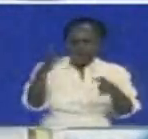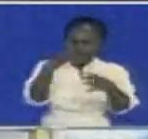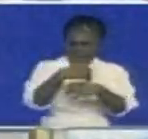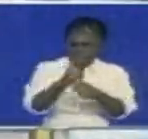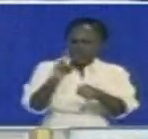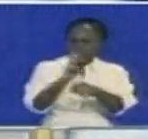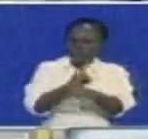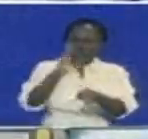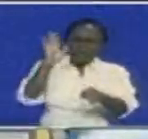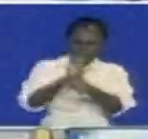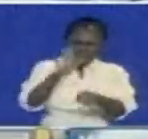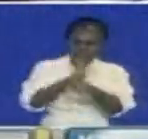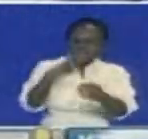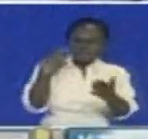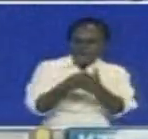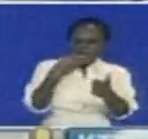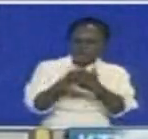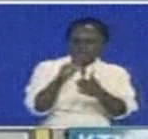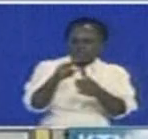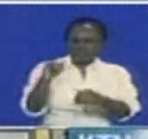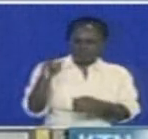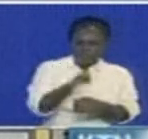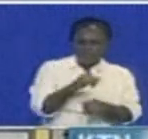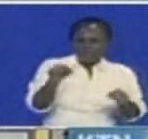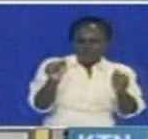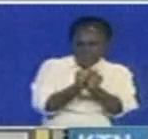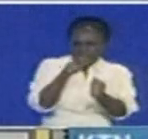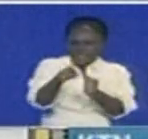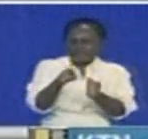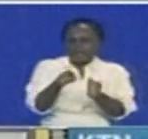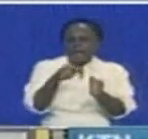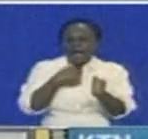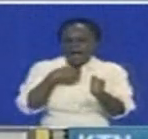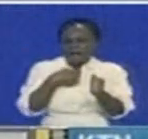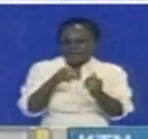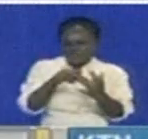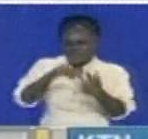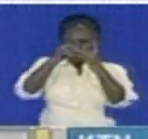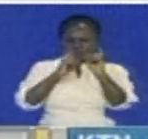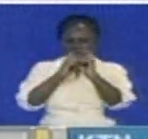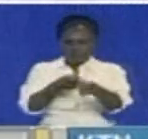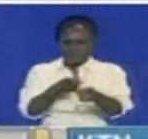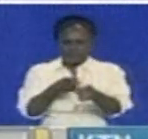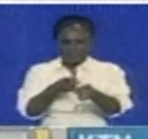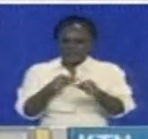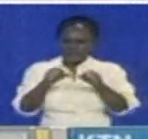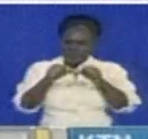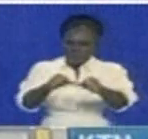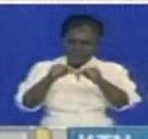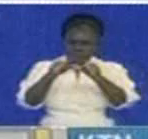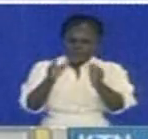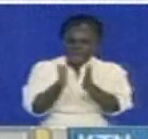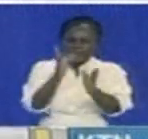more resources trying to retain the few employees that exhibit exceptional talents needed for the job. Retention and